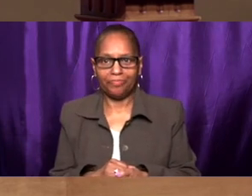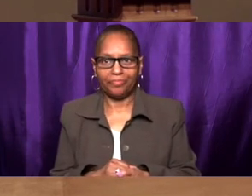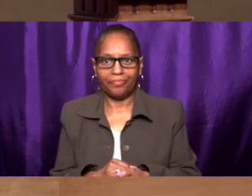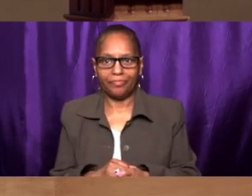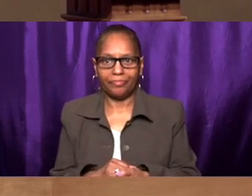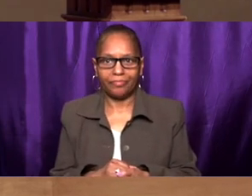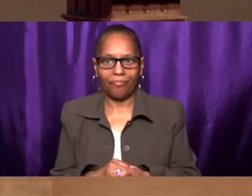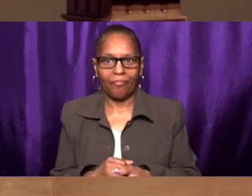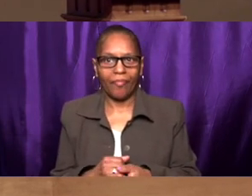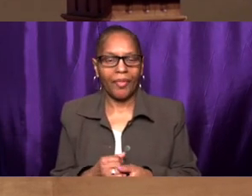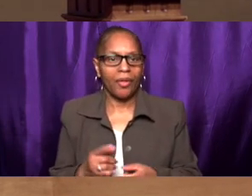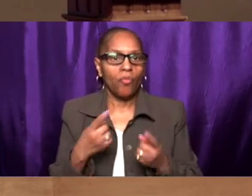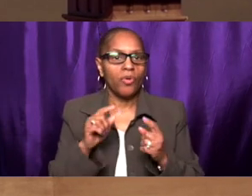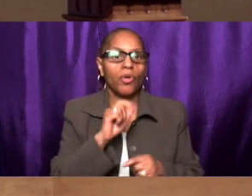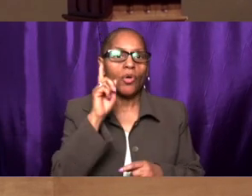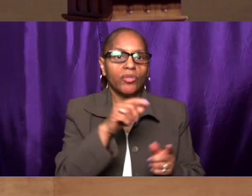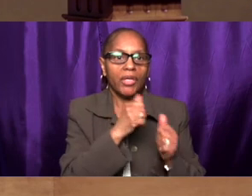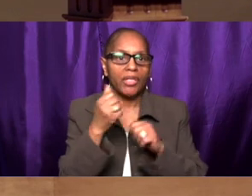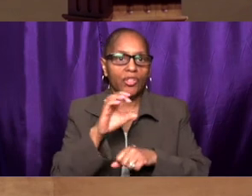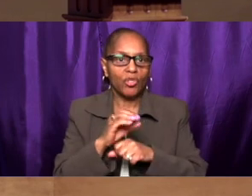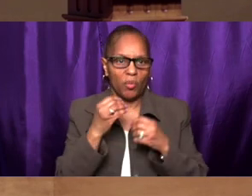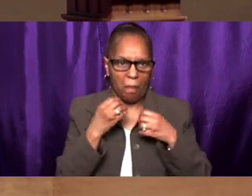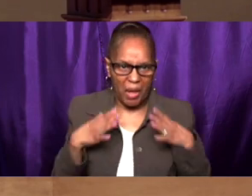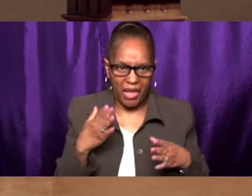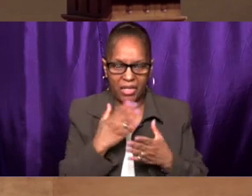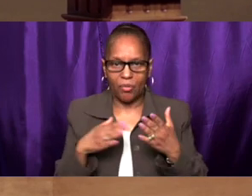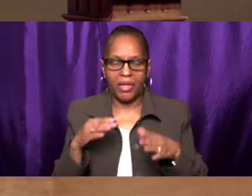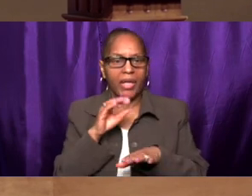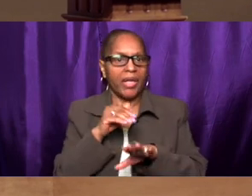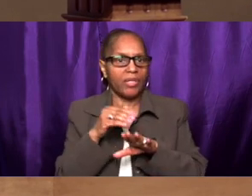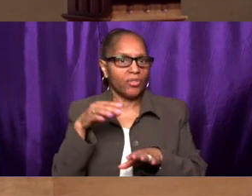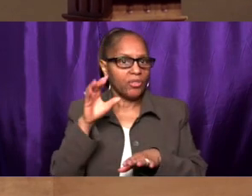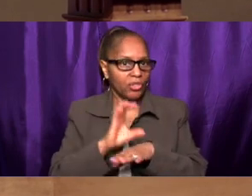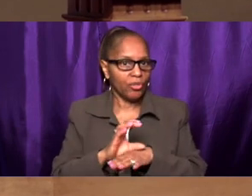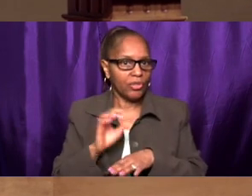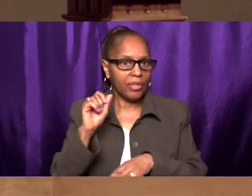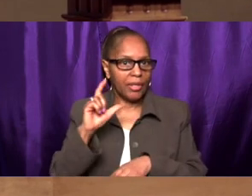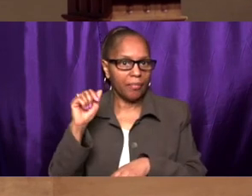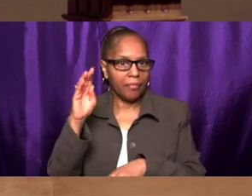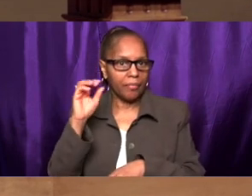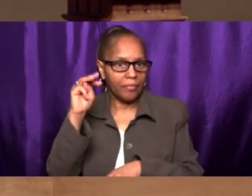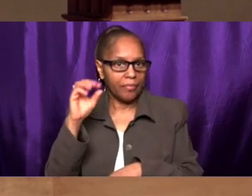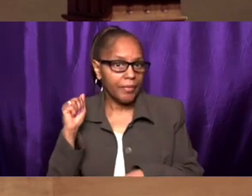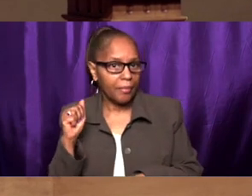You listen to me streaming, you go to another church, you mad at somebody at your church in Alabama, let me help you.